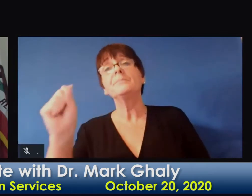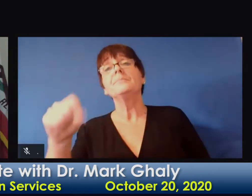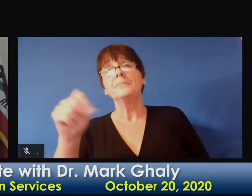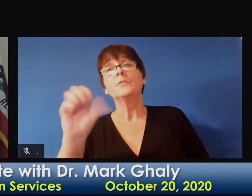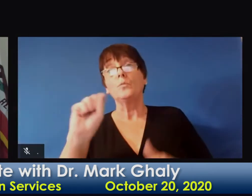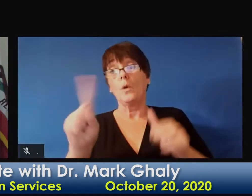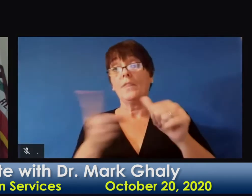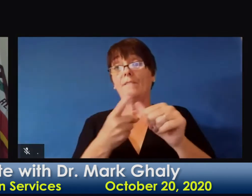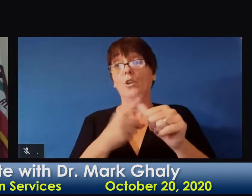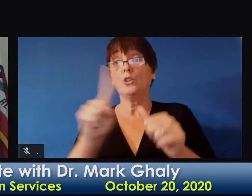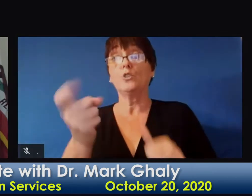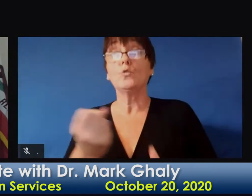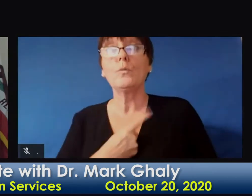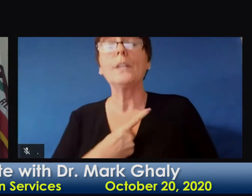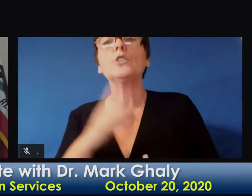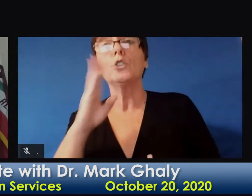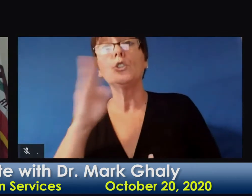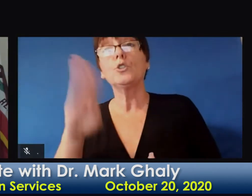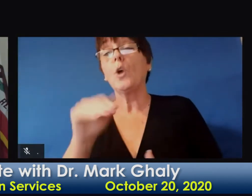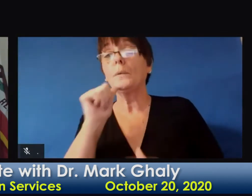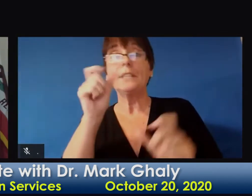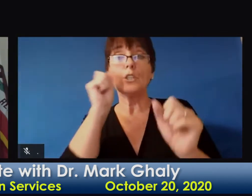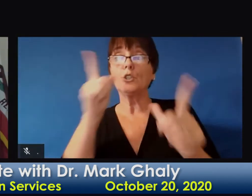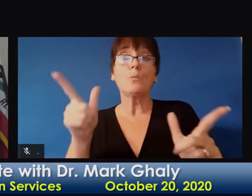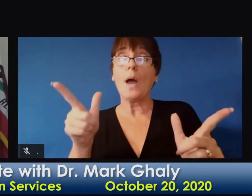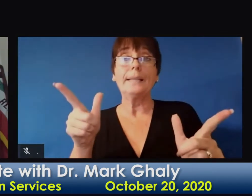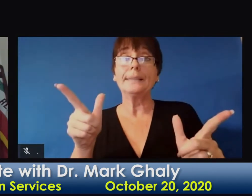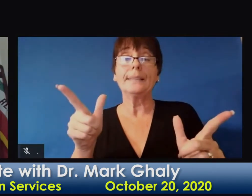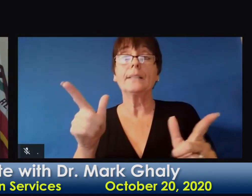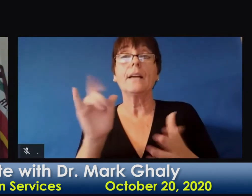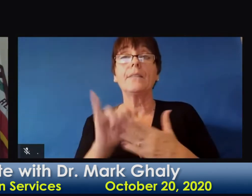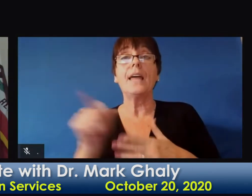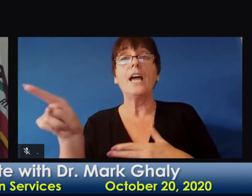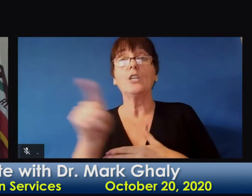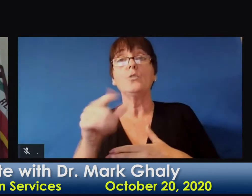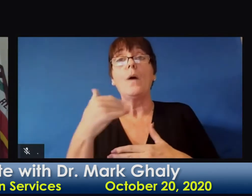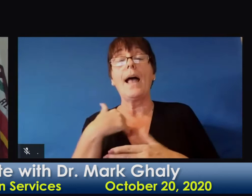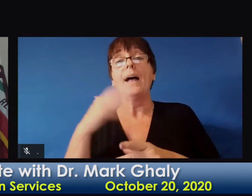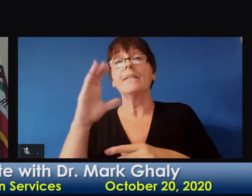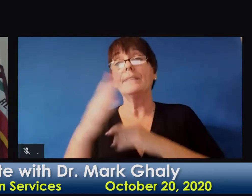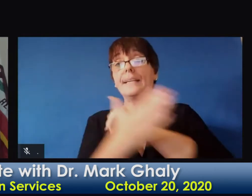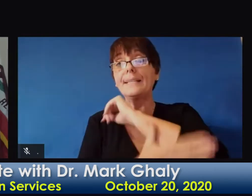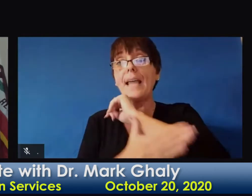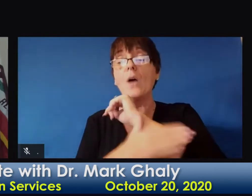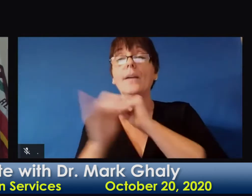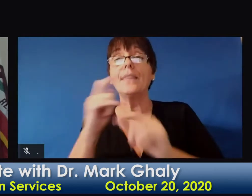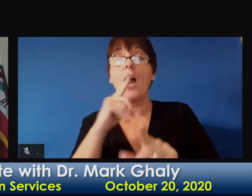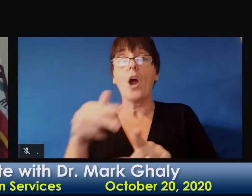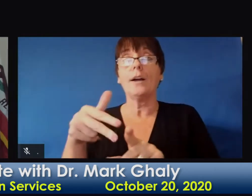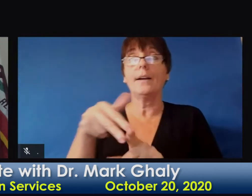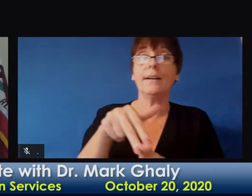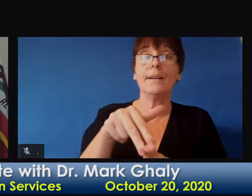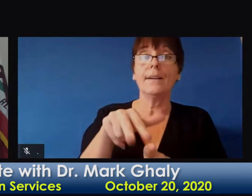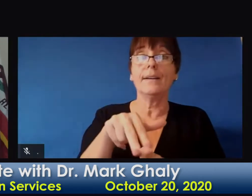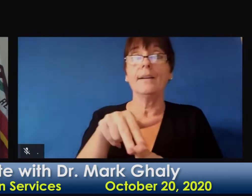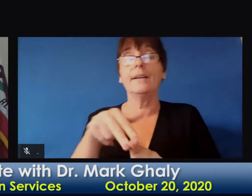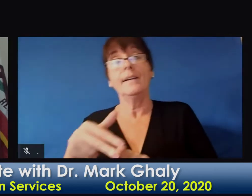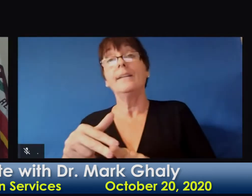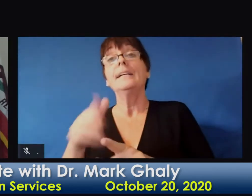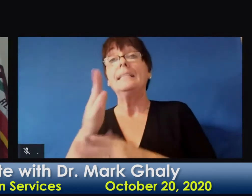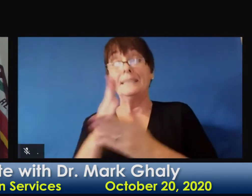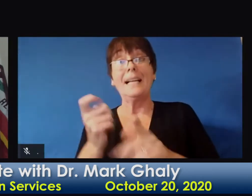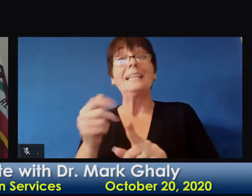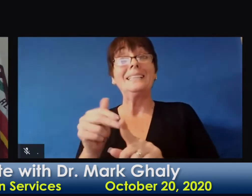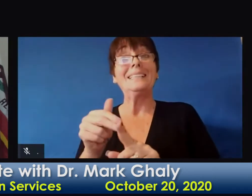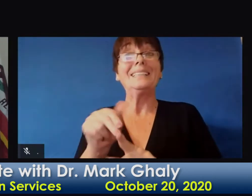the first one, it's not surprising that we have counties that are sort of on the cusp. They move a